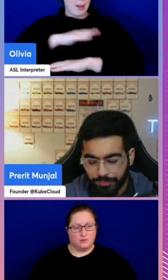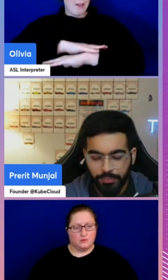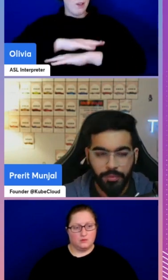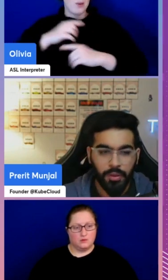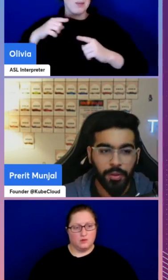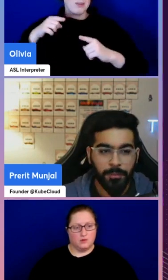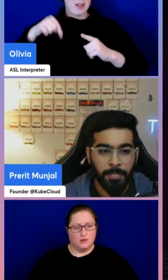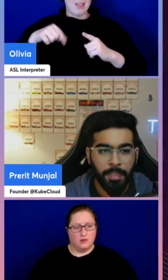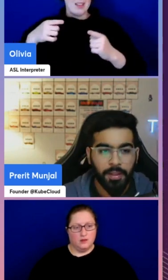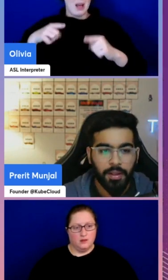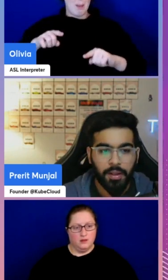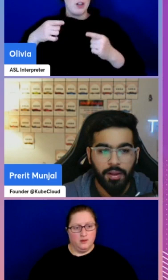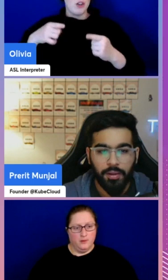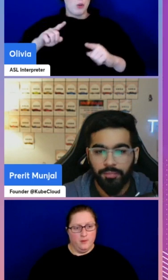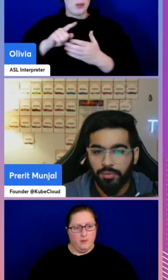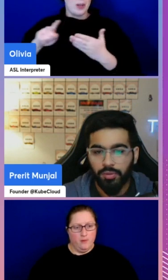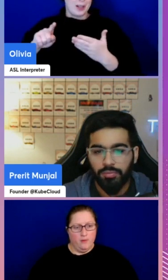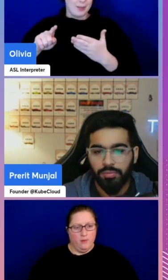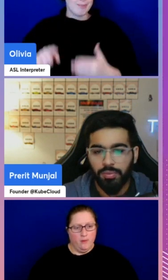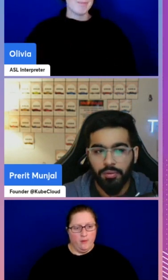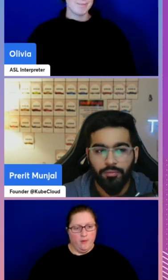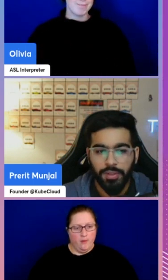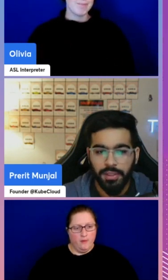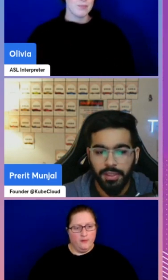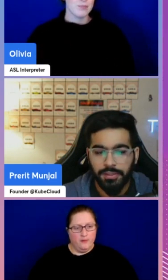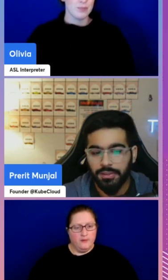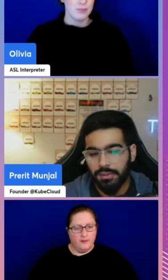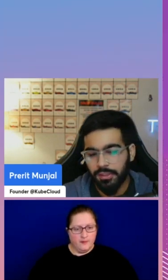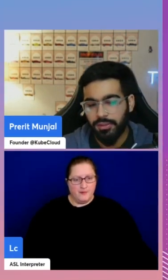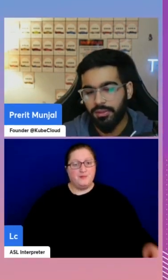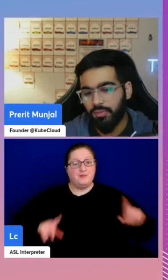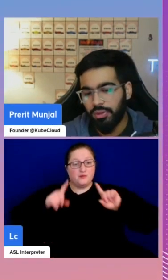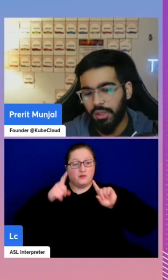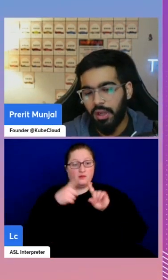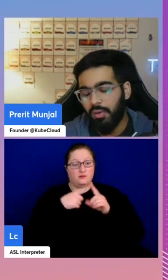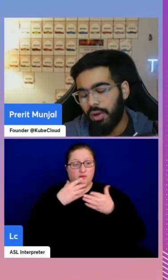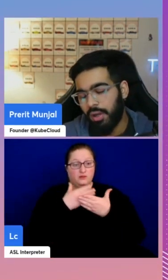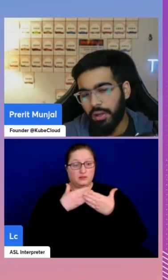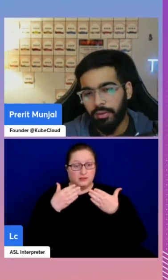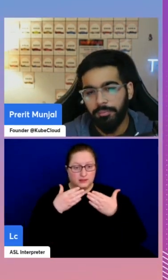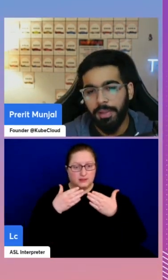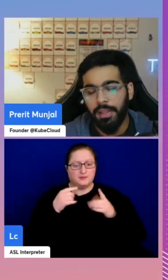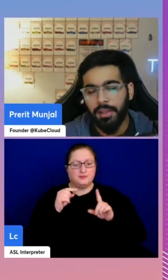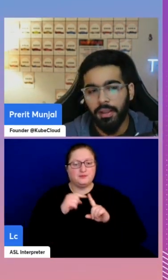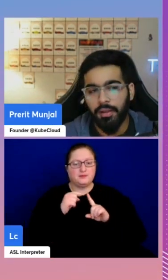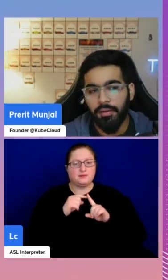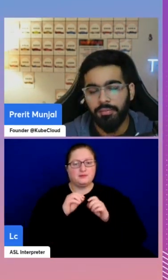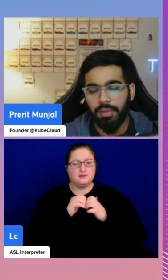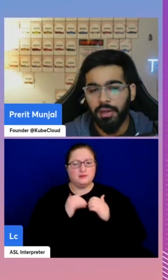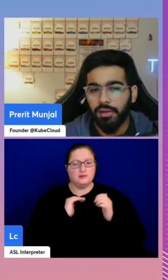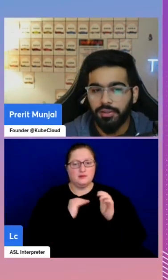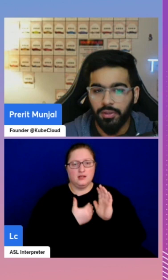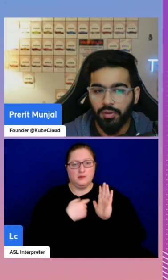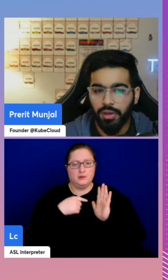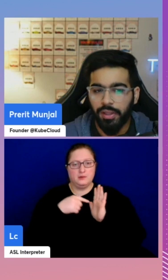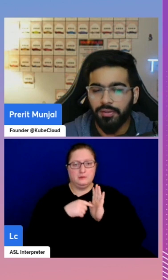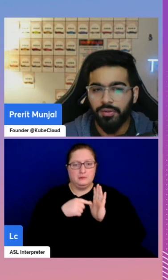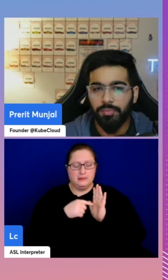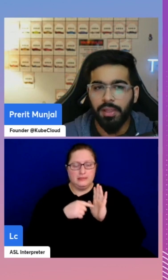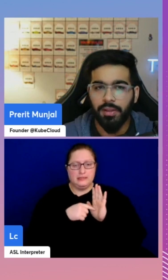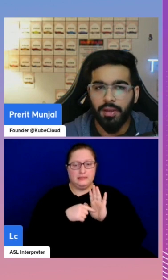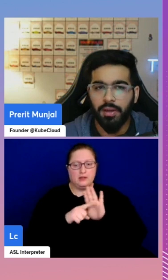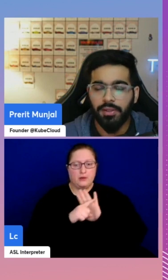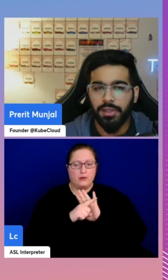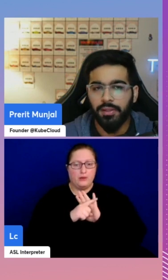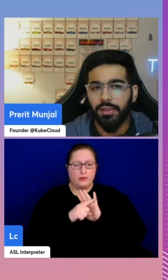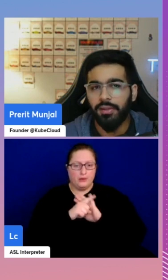weekend. Okay, so first thing is, this was how our billing alerts look like.